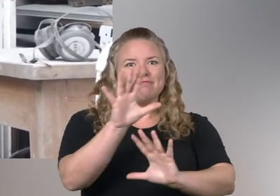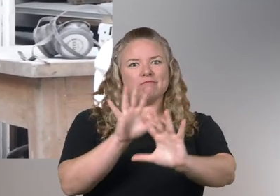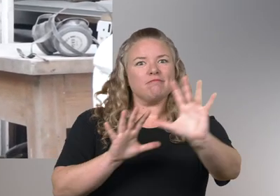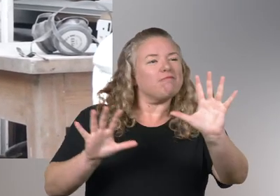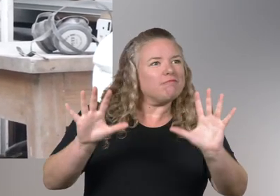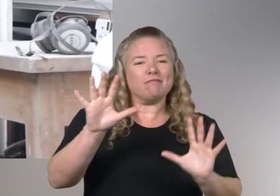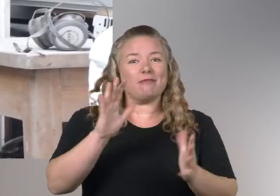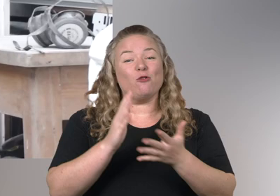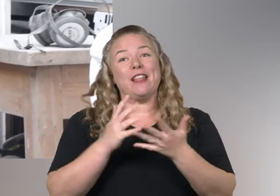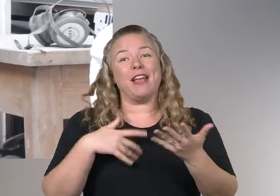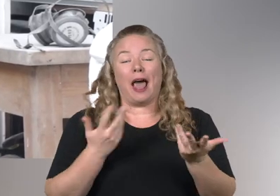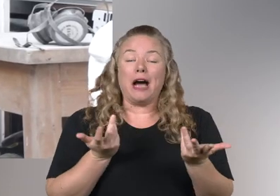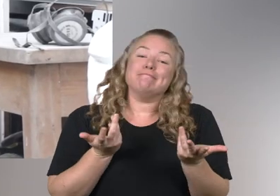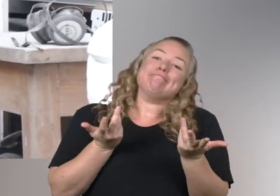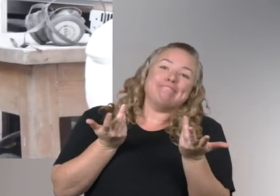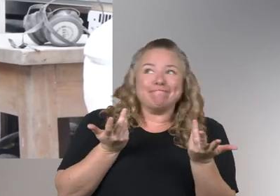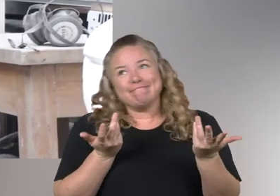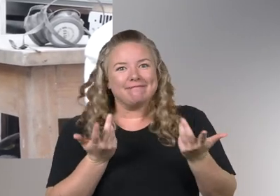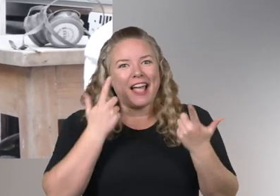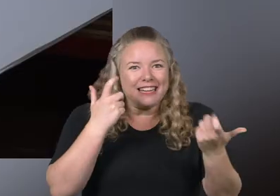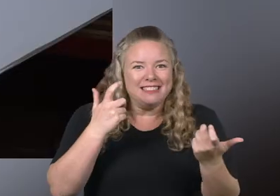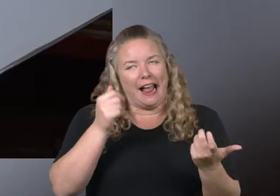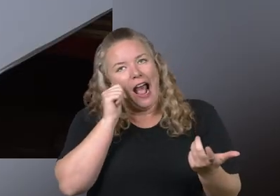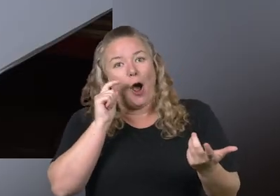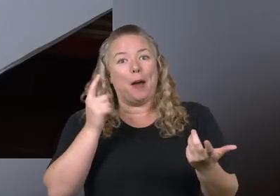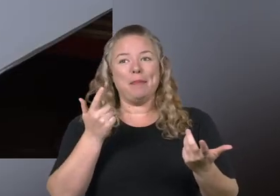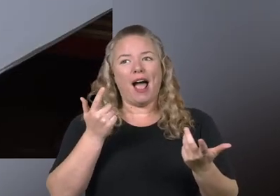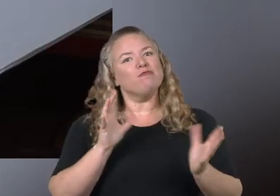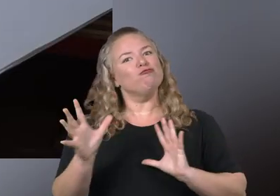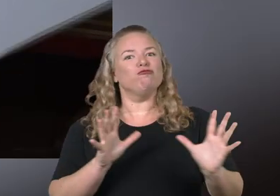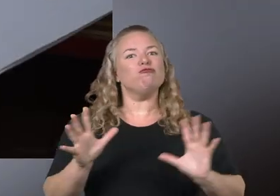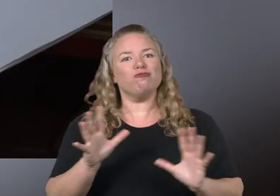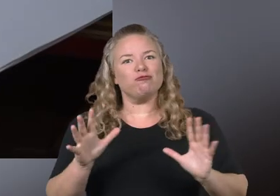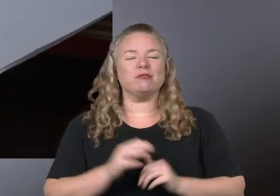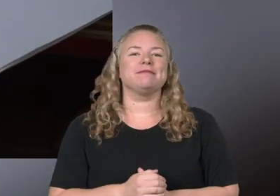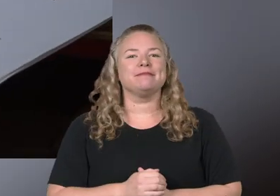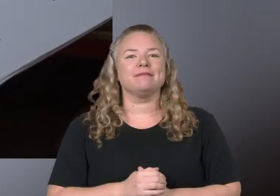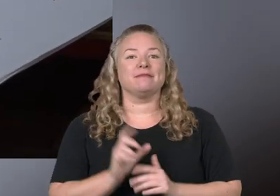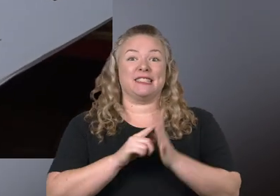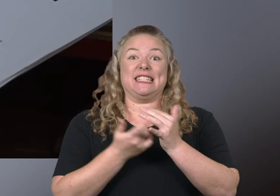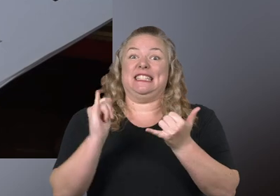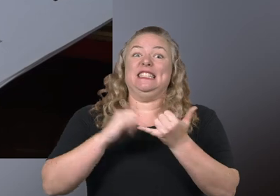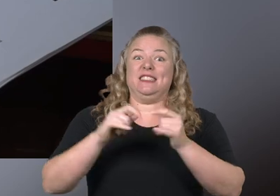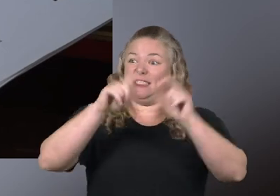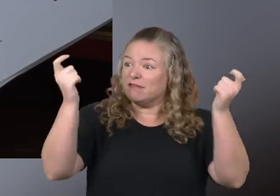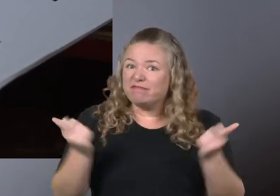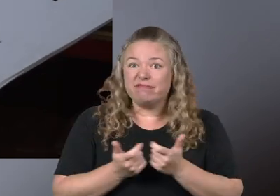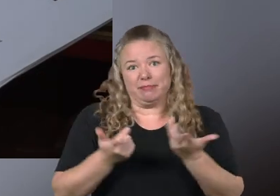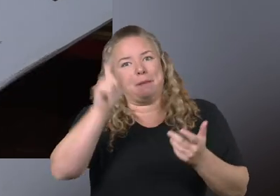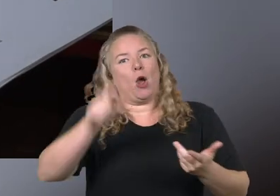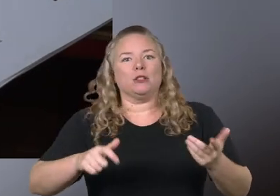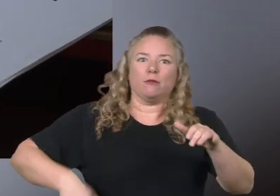wheelchair, you know, it's a very corny idea in many respects, you know. It's a discus, you know, somebody throwing a